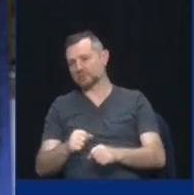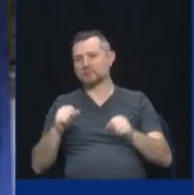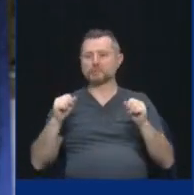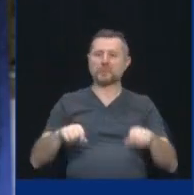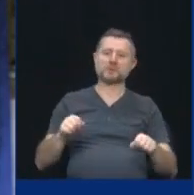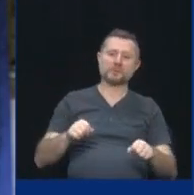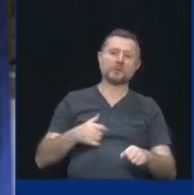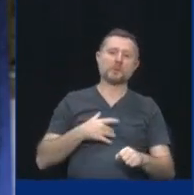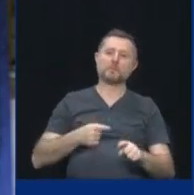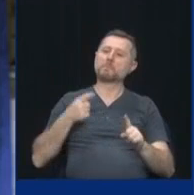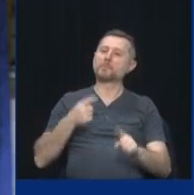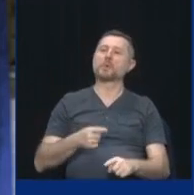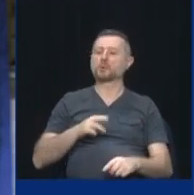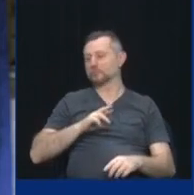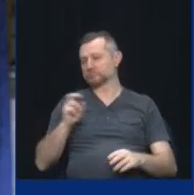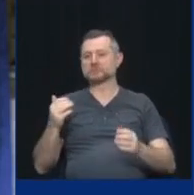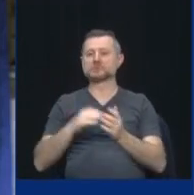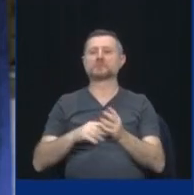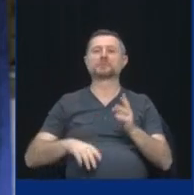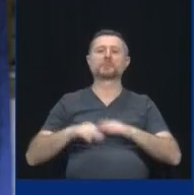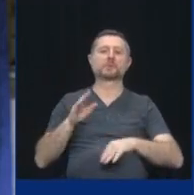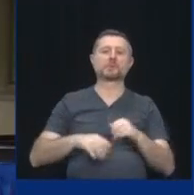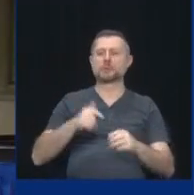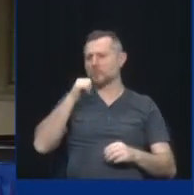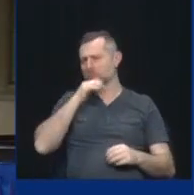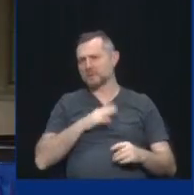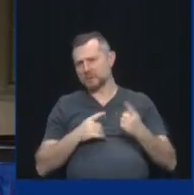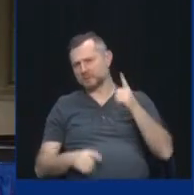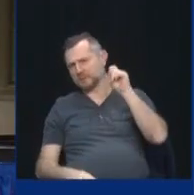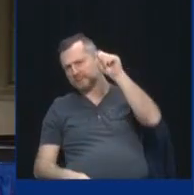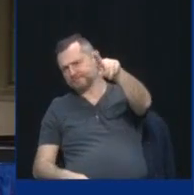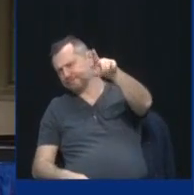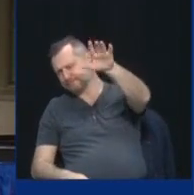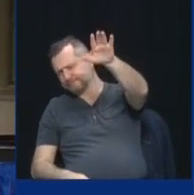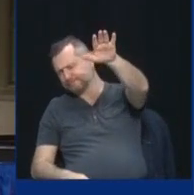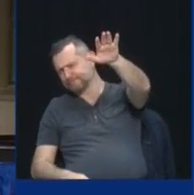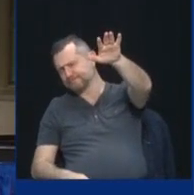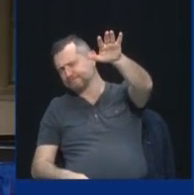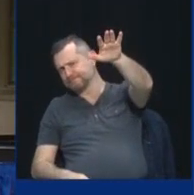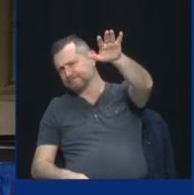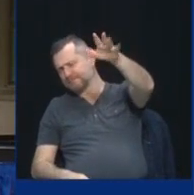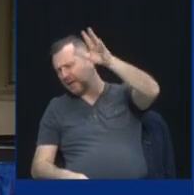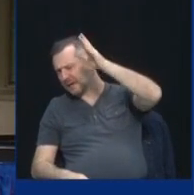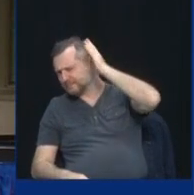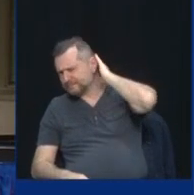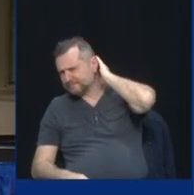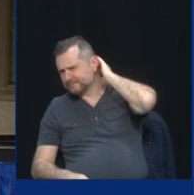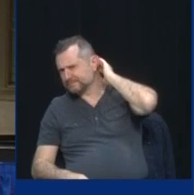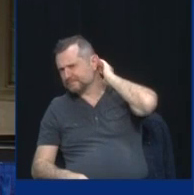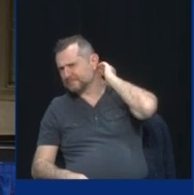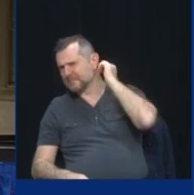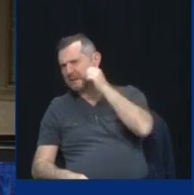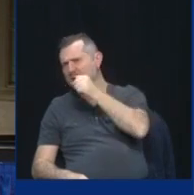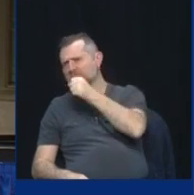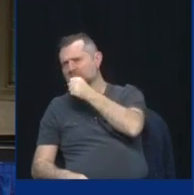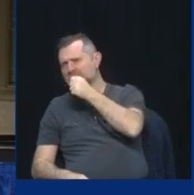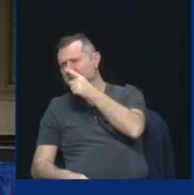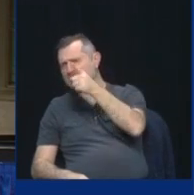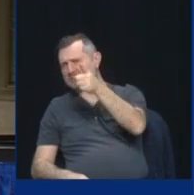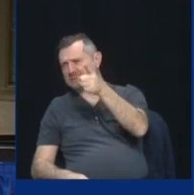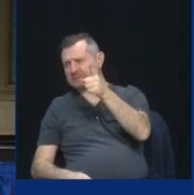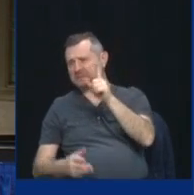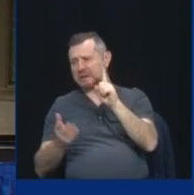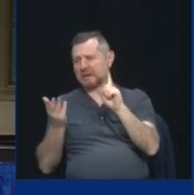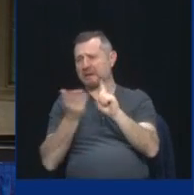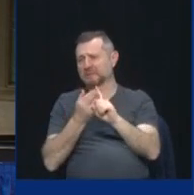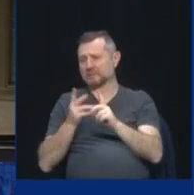about. Would this affect fare structure in any way, or would you entice more people to come into the city with a different kind of